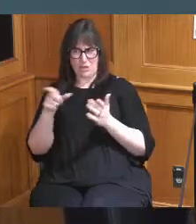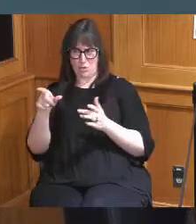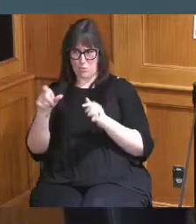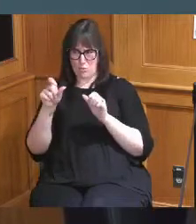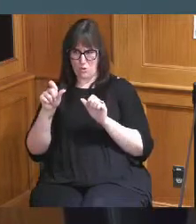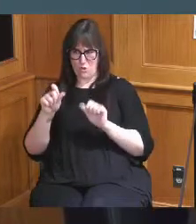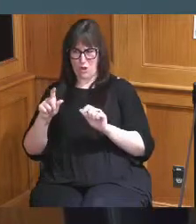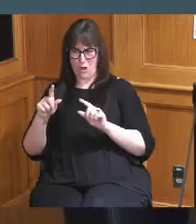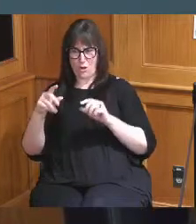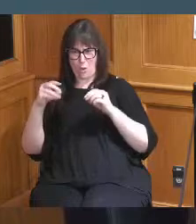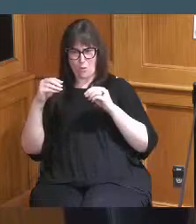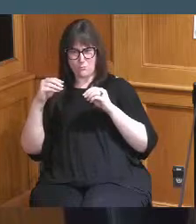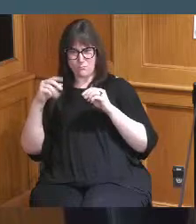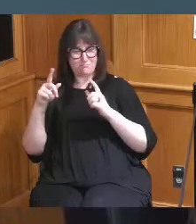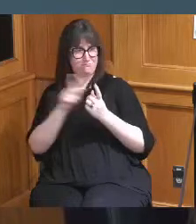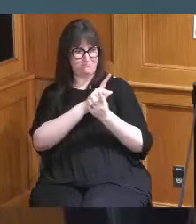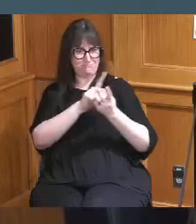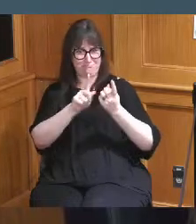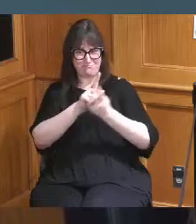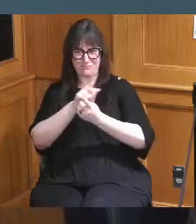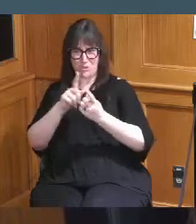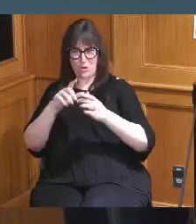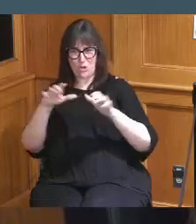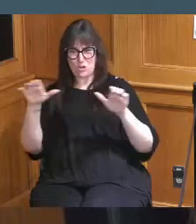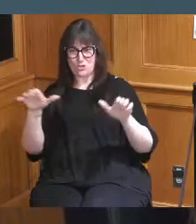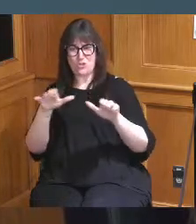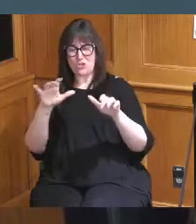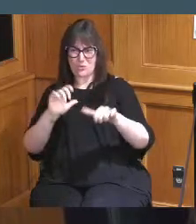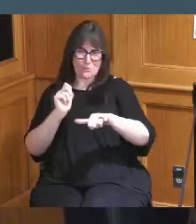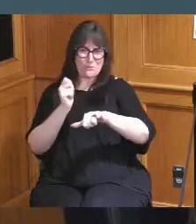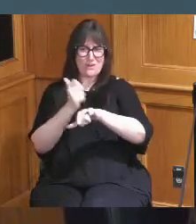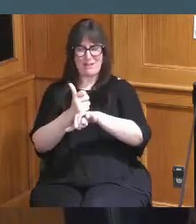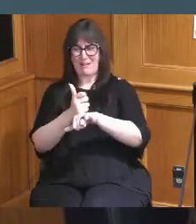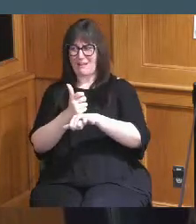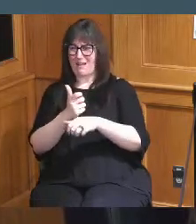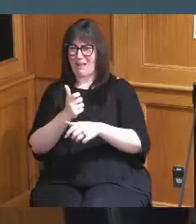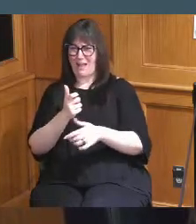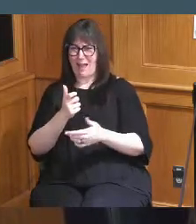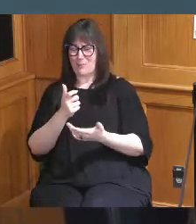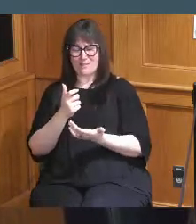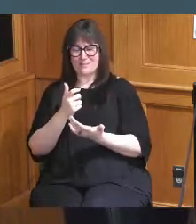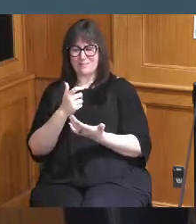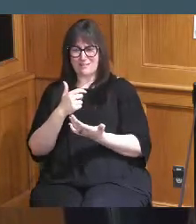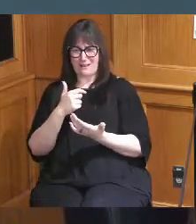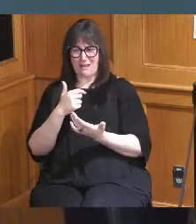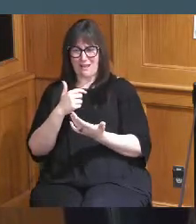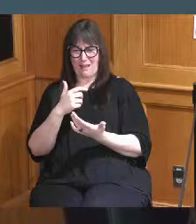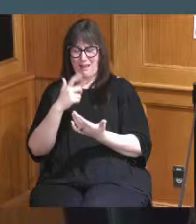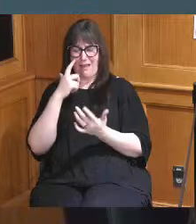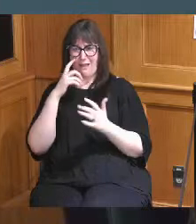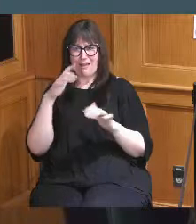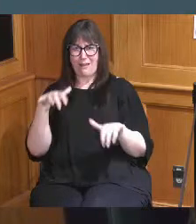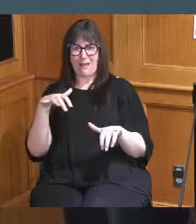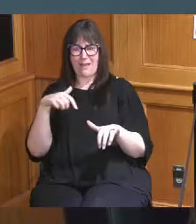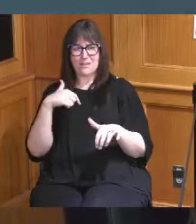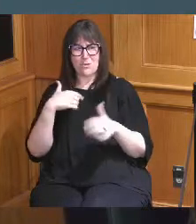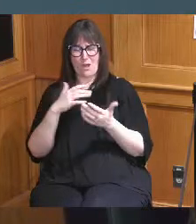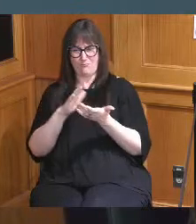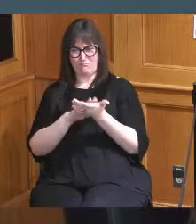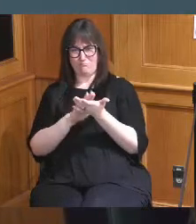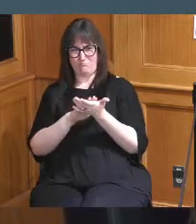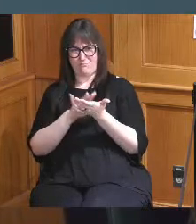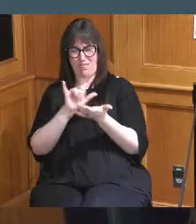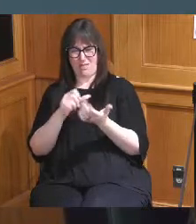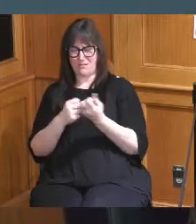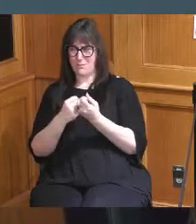to meet and greet people and build it up. So certainly want to acknowledge his support.